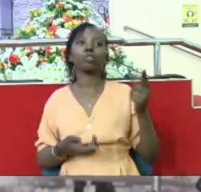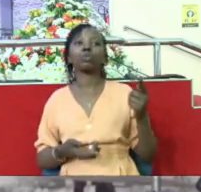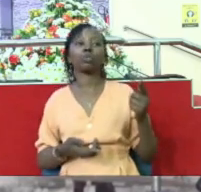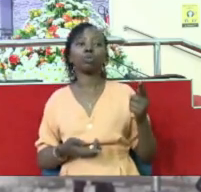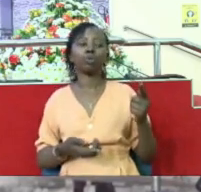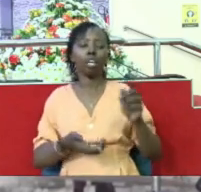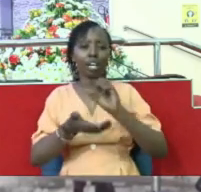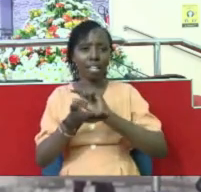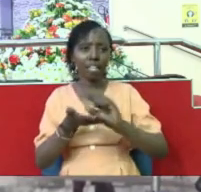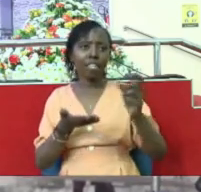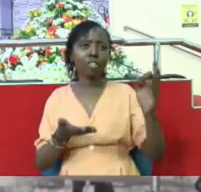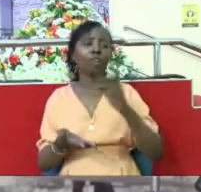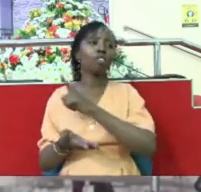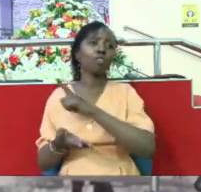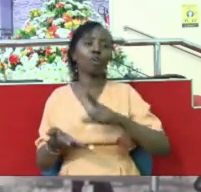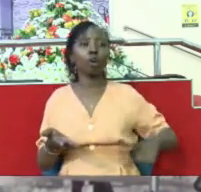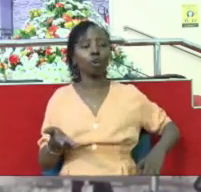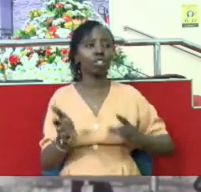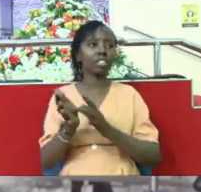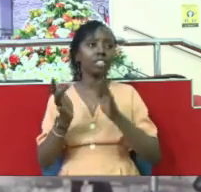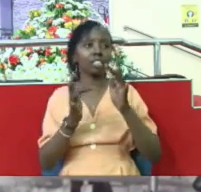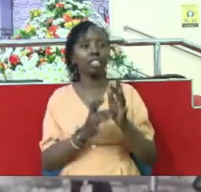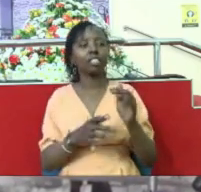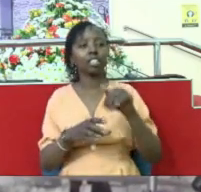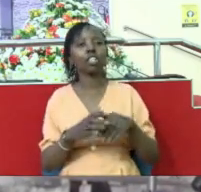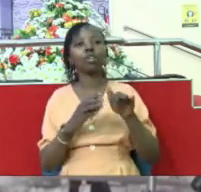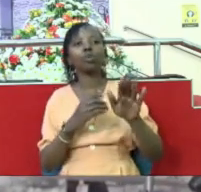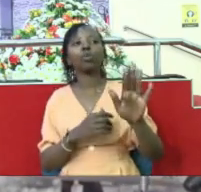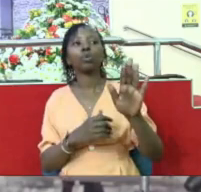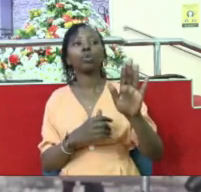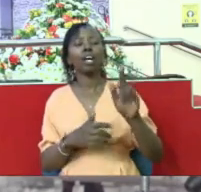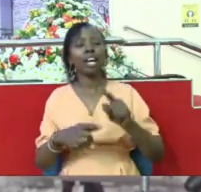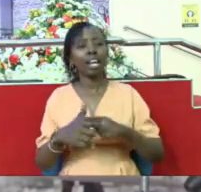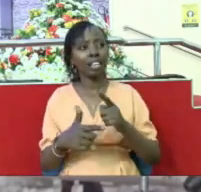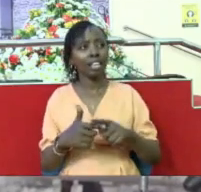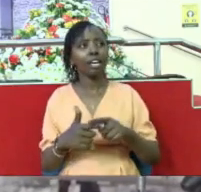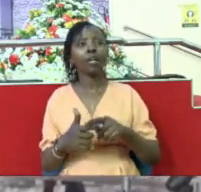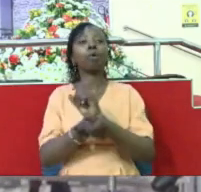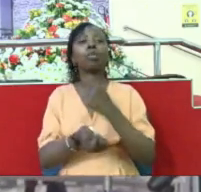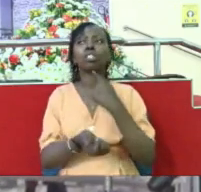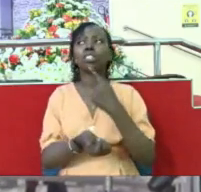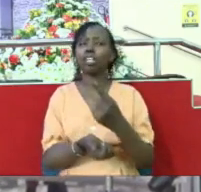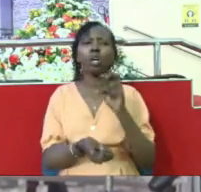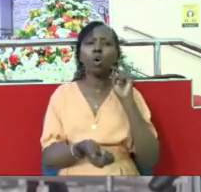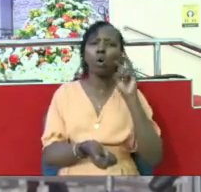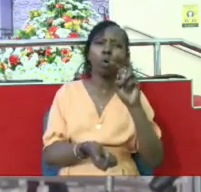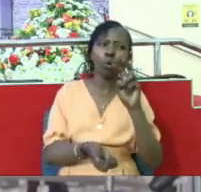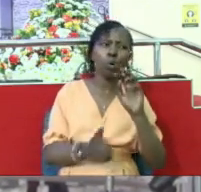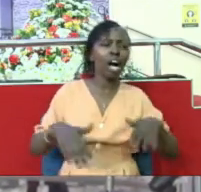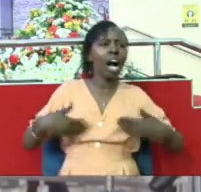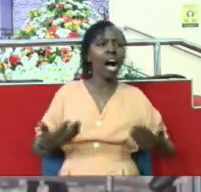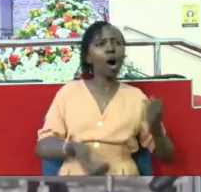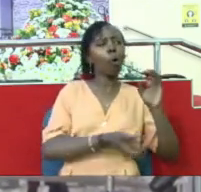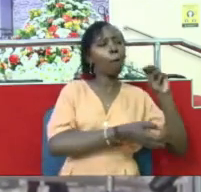our Lord Jesus Christ. And then he says, look at the exhortation. Give, prove.